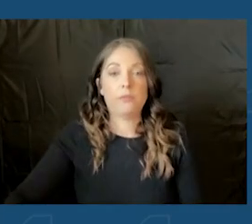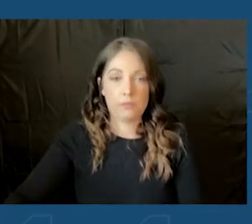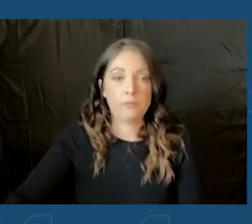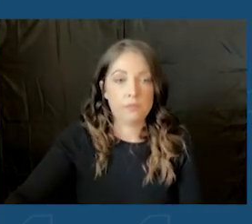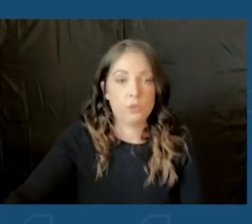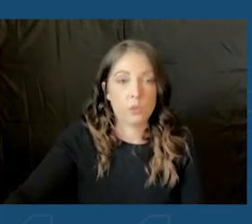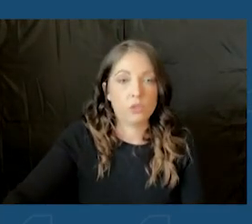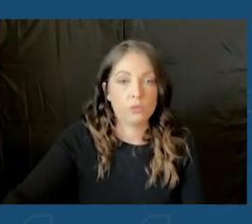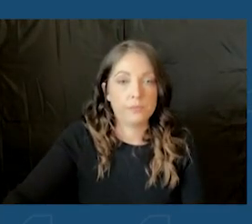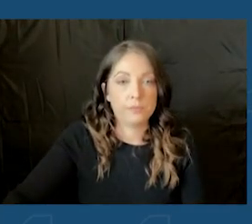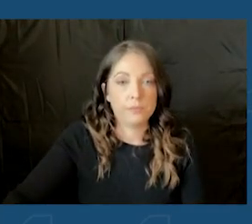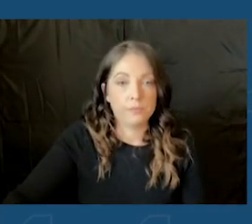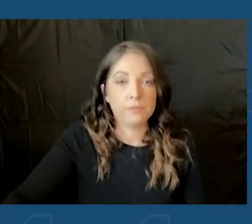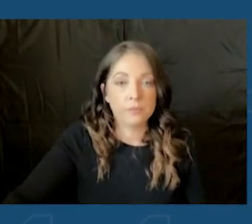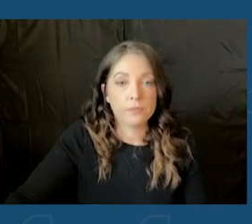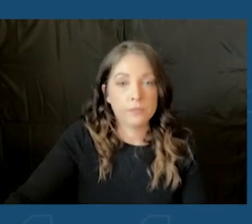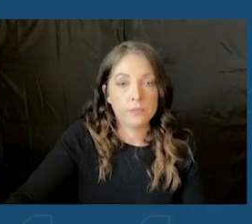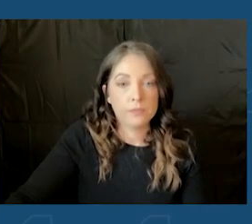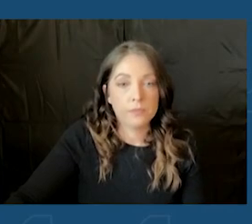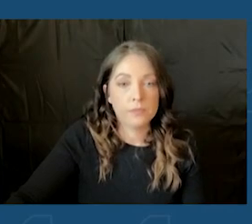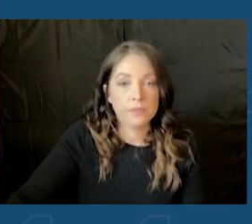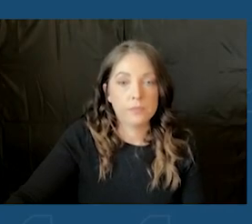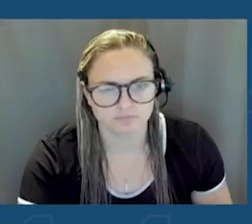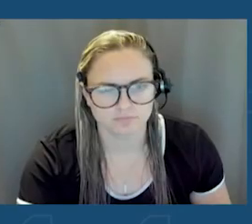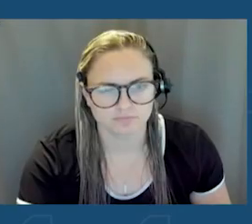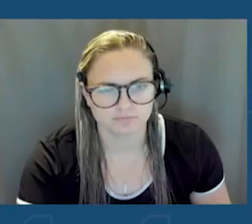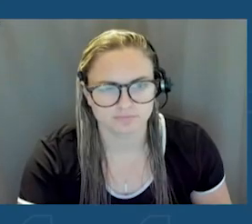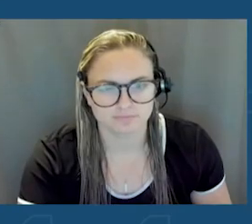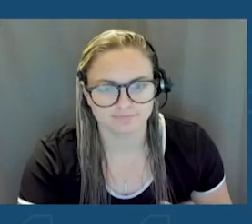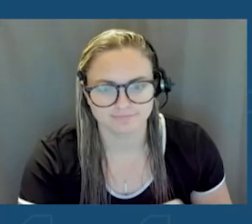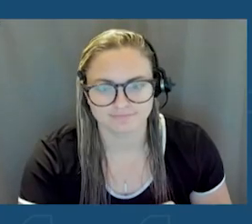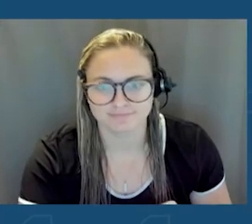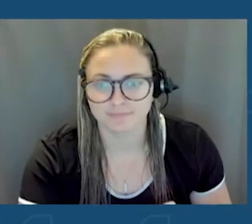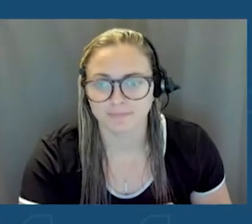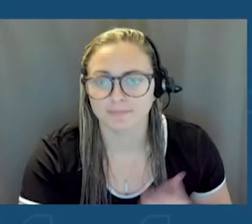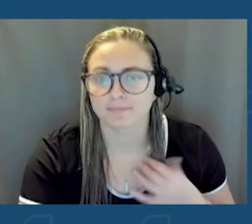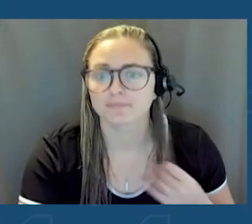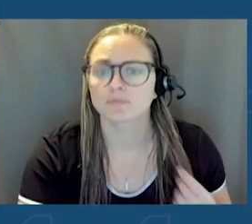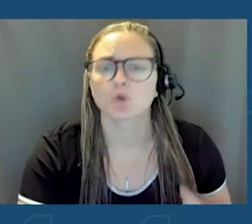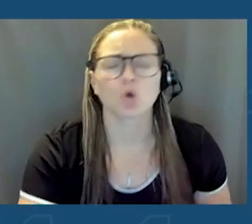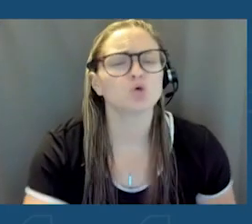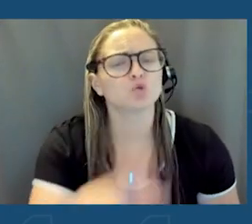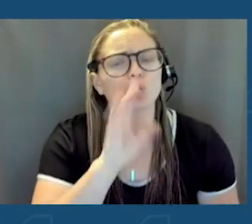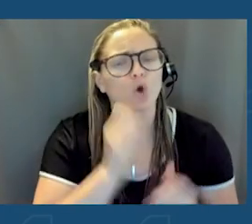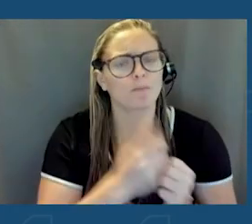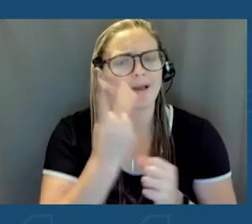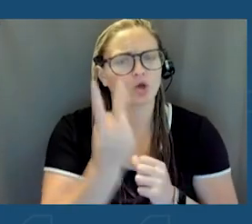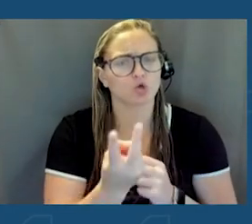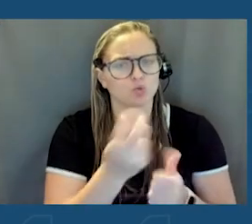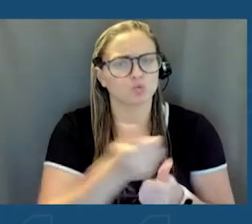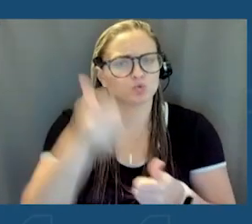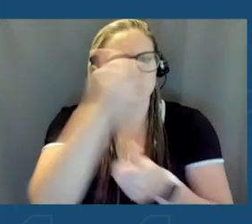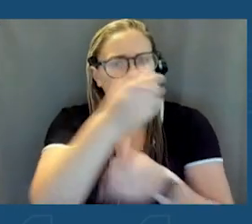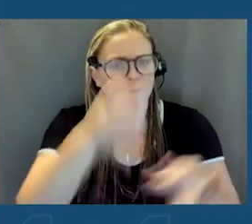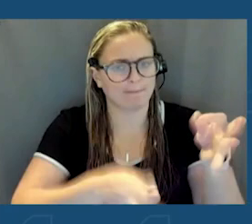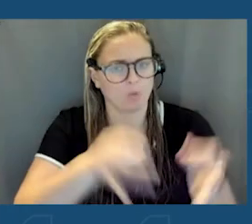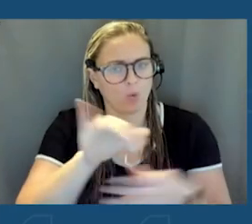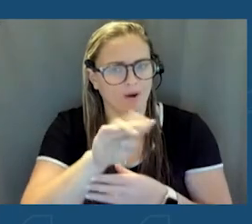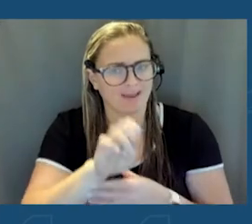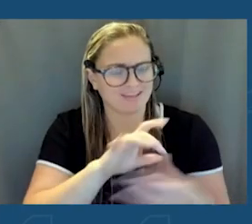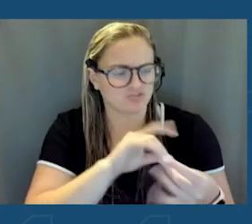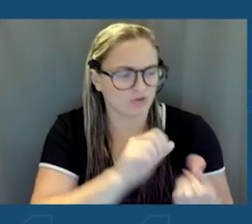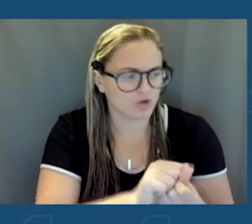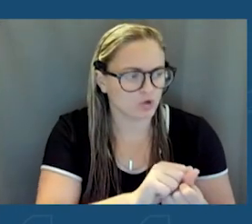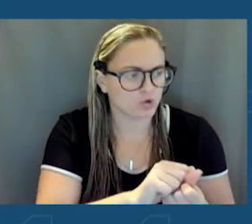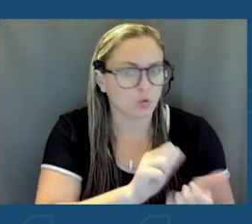talked about two looming Supreme Court cases on abortion and on guns. At